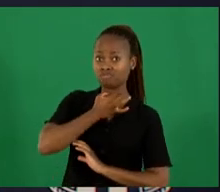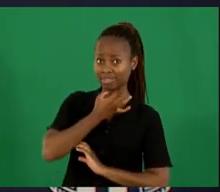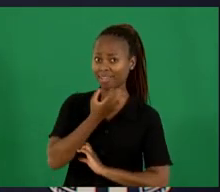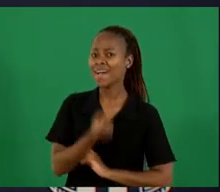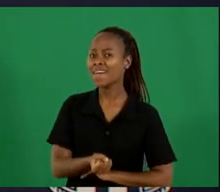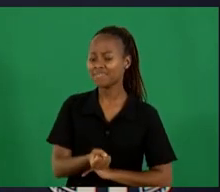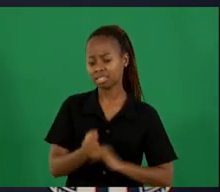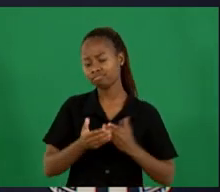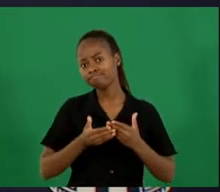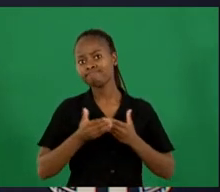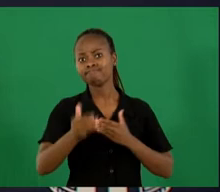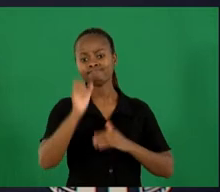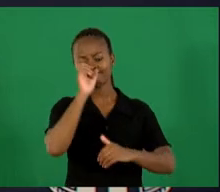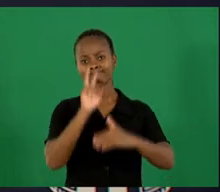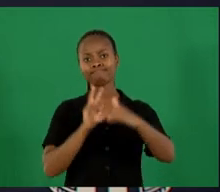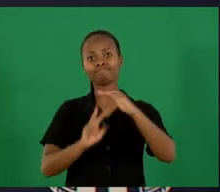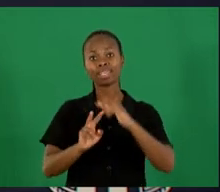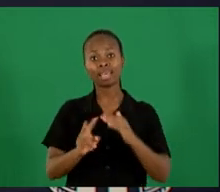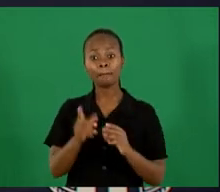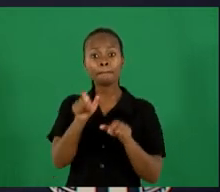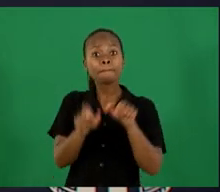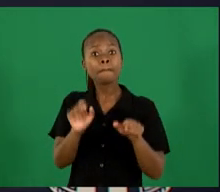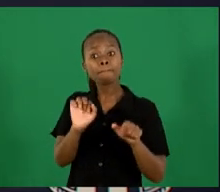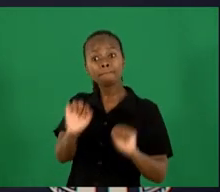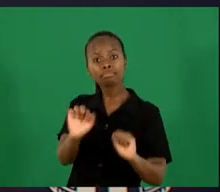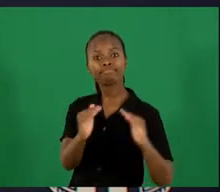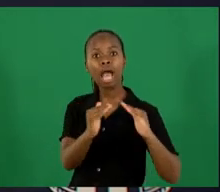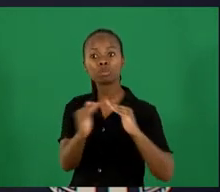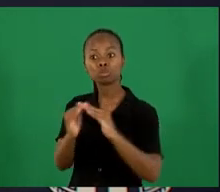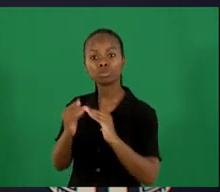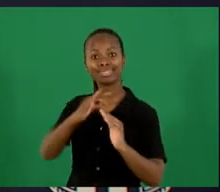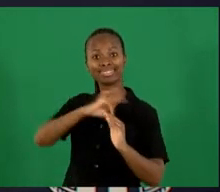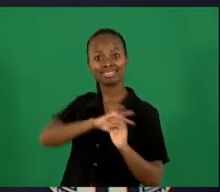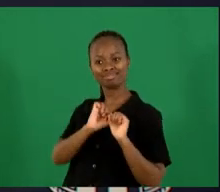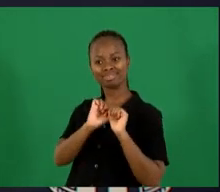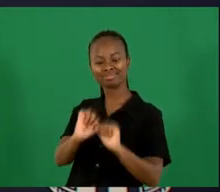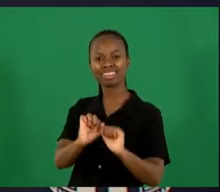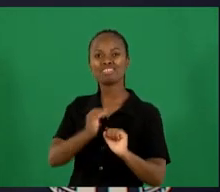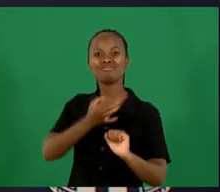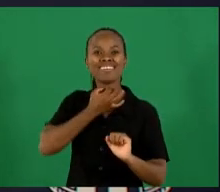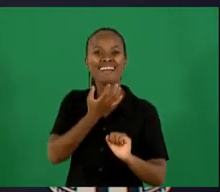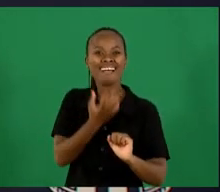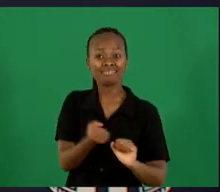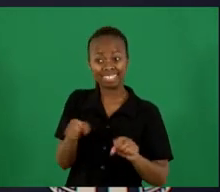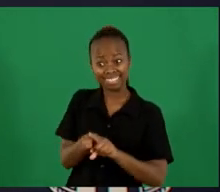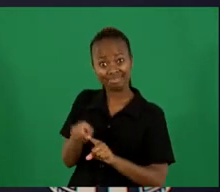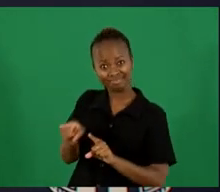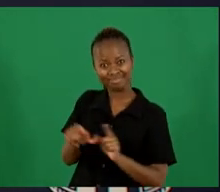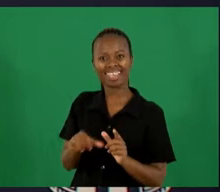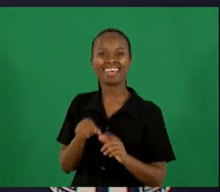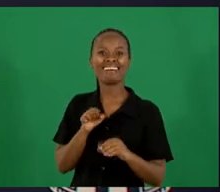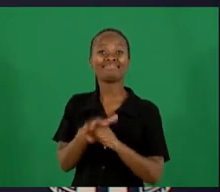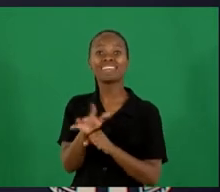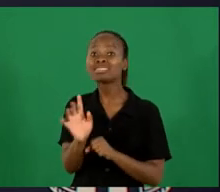forecast for average salaries and hence for the trajectory of core inflation.